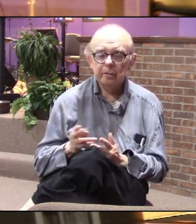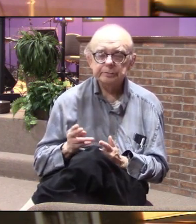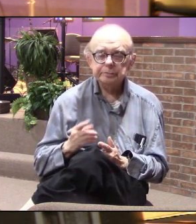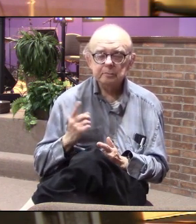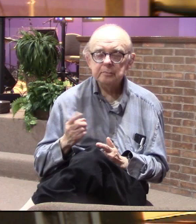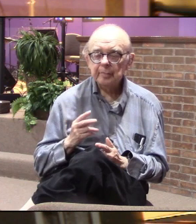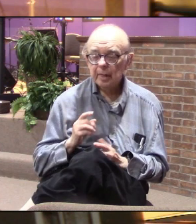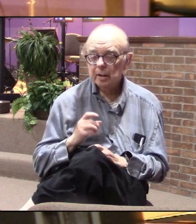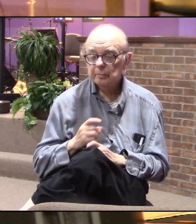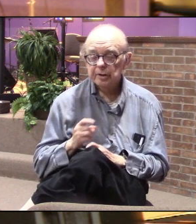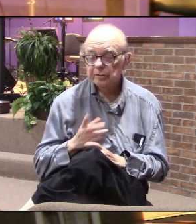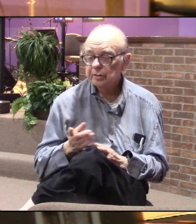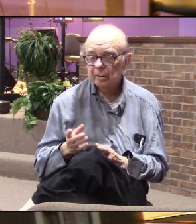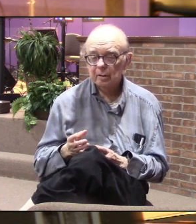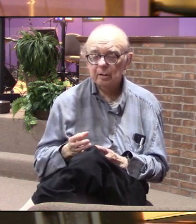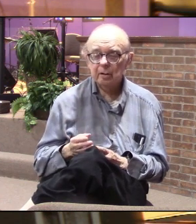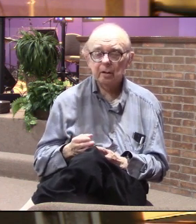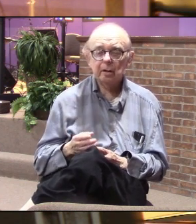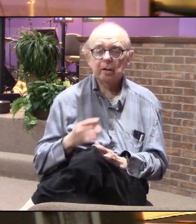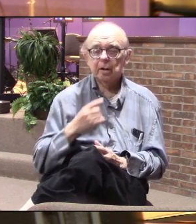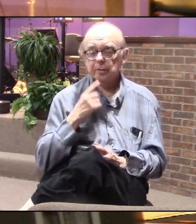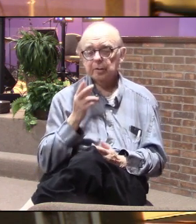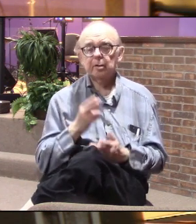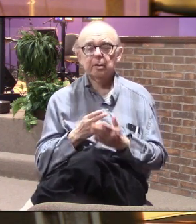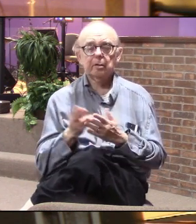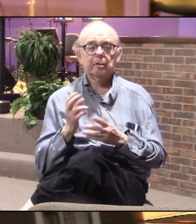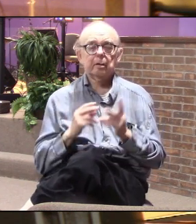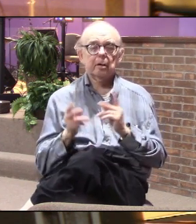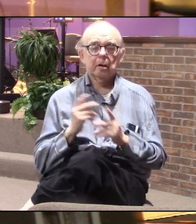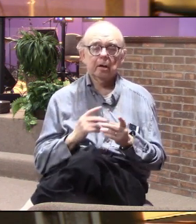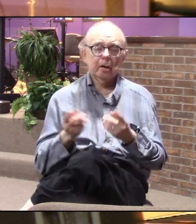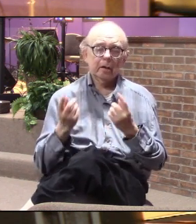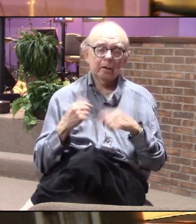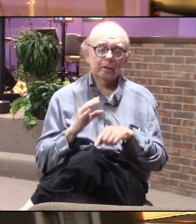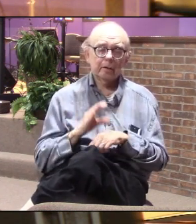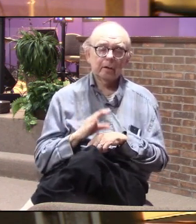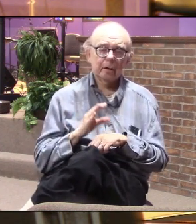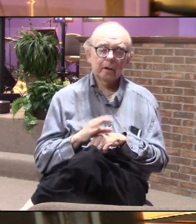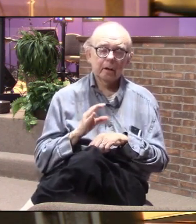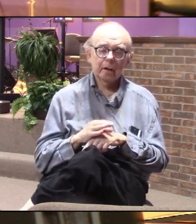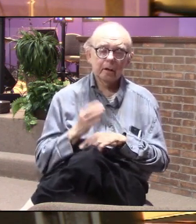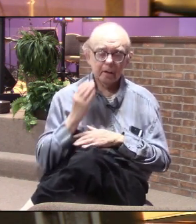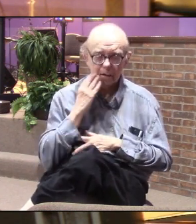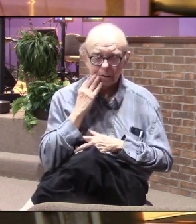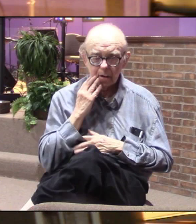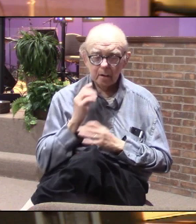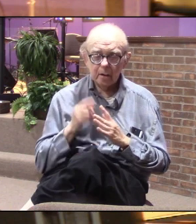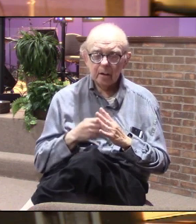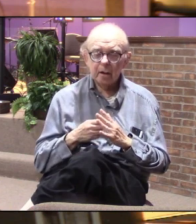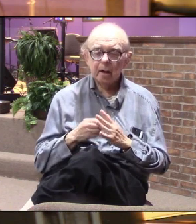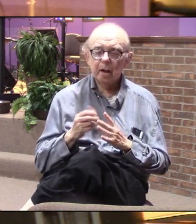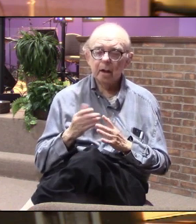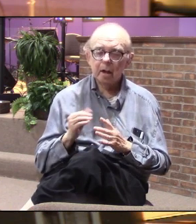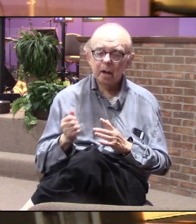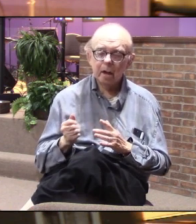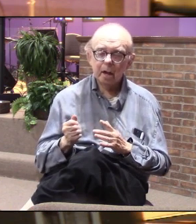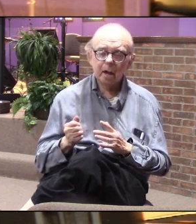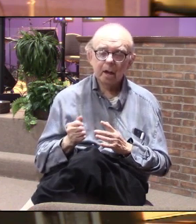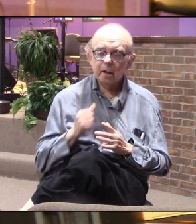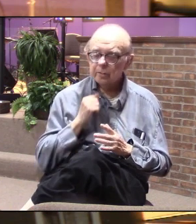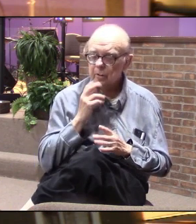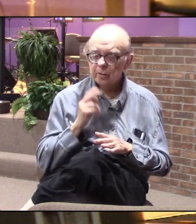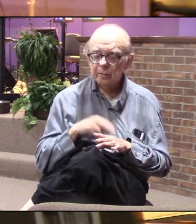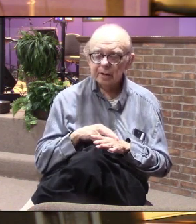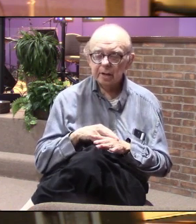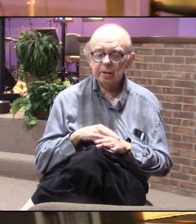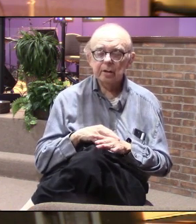think I'm kidding with you. I am telling you the truth. There are a lot of people that will not come here because they know that we start at 10:30 and we don't generally get done